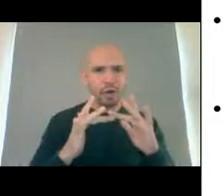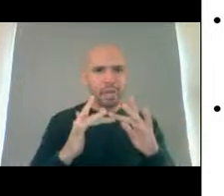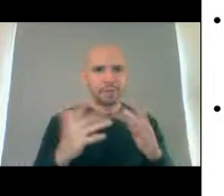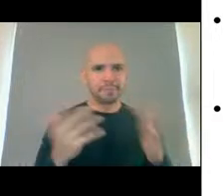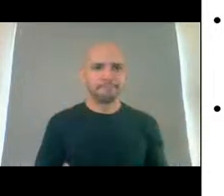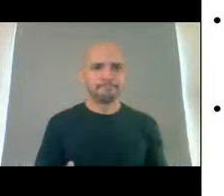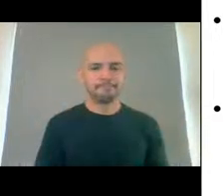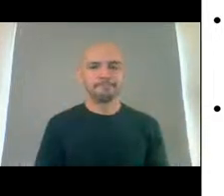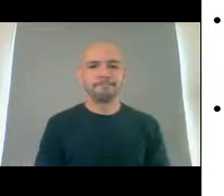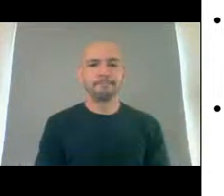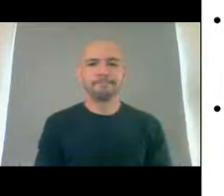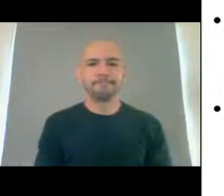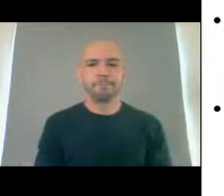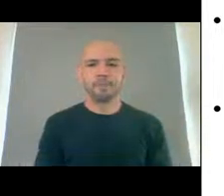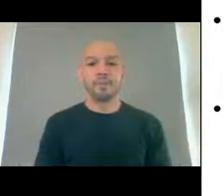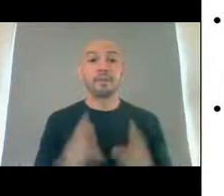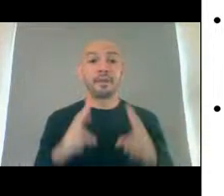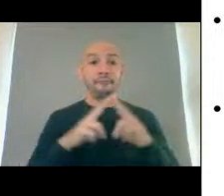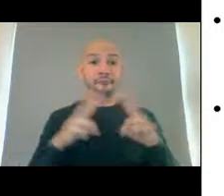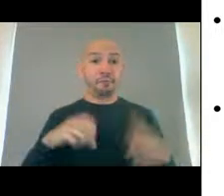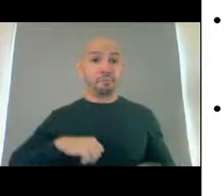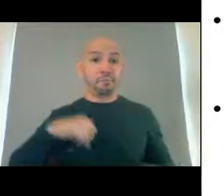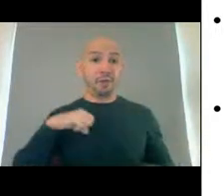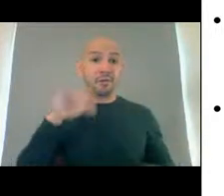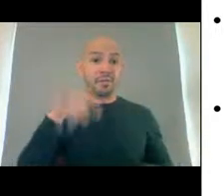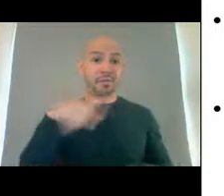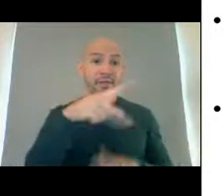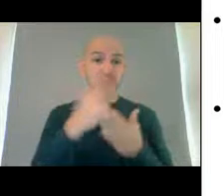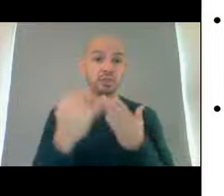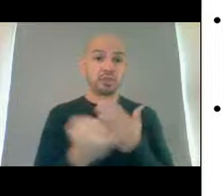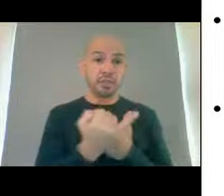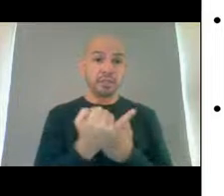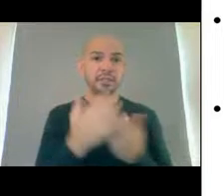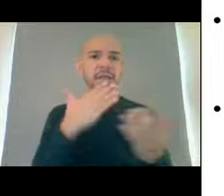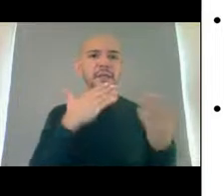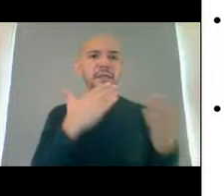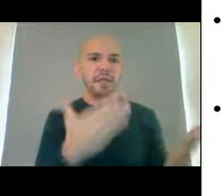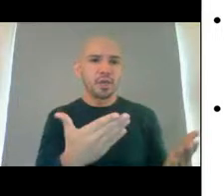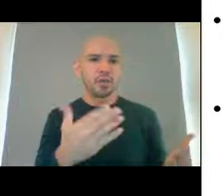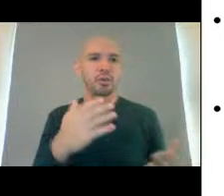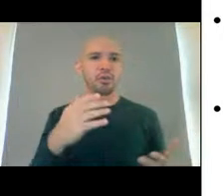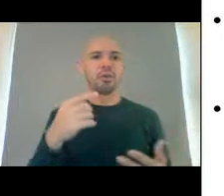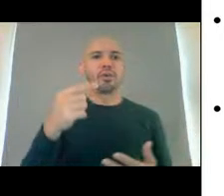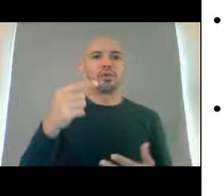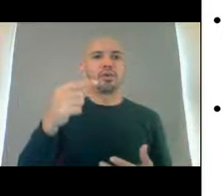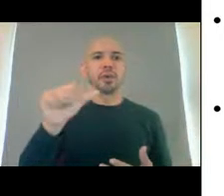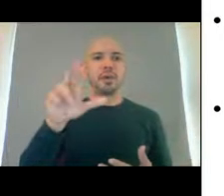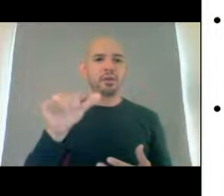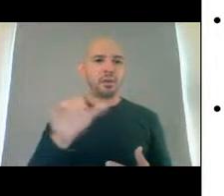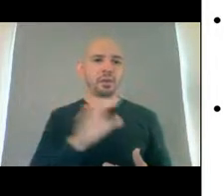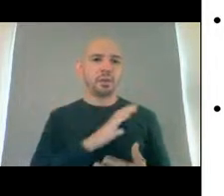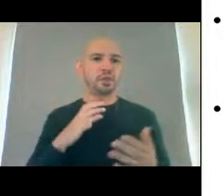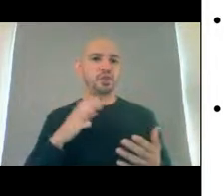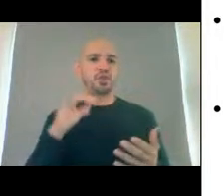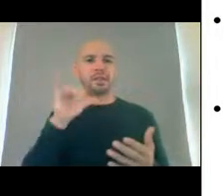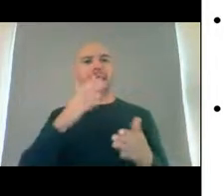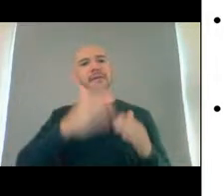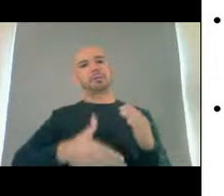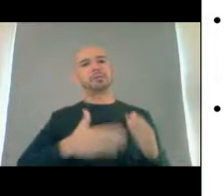doing and so very very proud of this project and um thank you cherry green commission that concludes my report